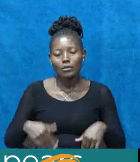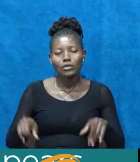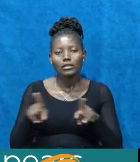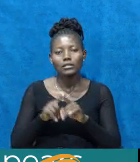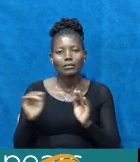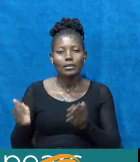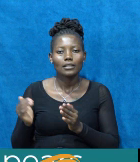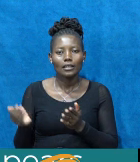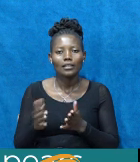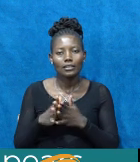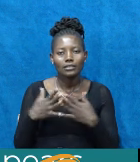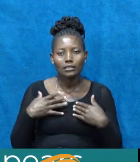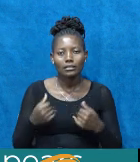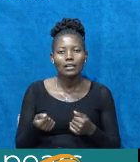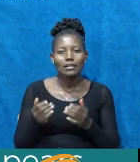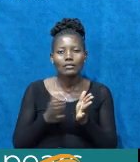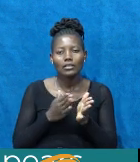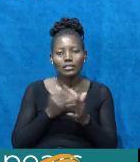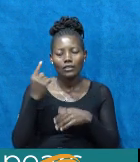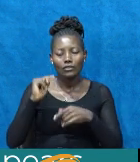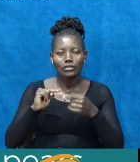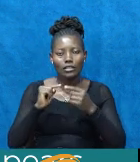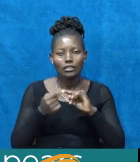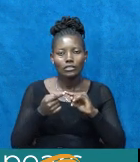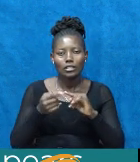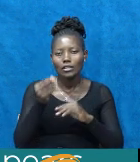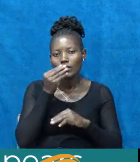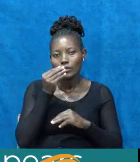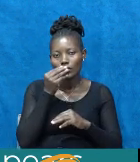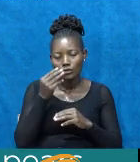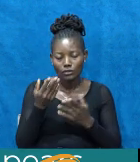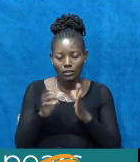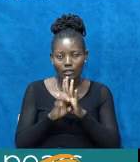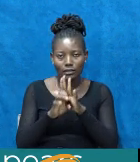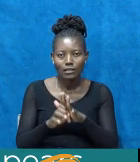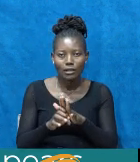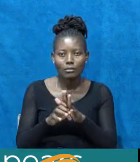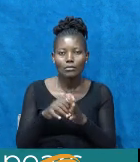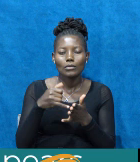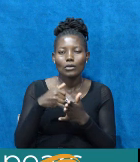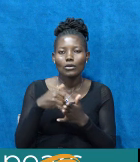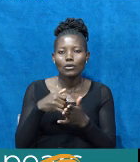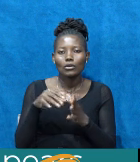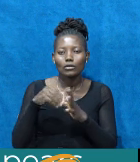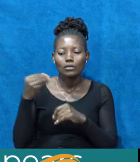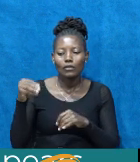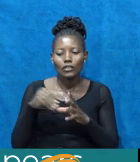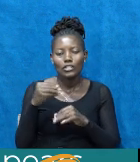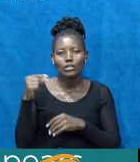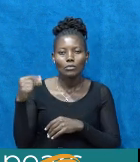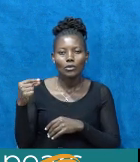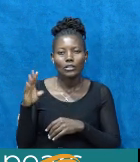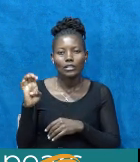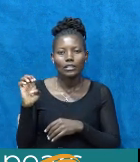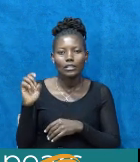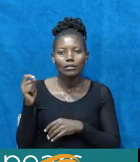blood and oxygen to the muscle and encouraging recovery of the injured muscle. So food sources of these nitrates